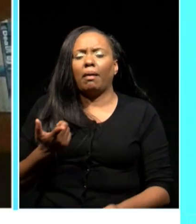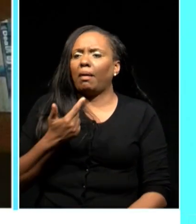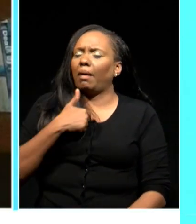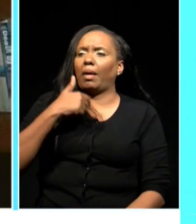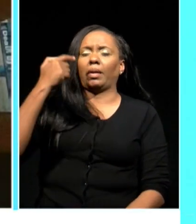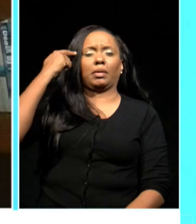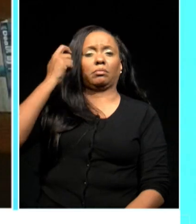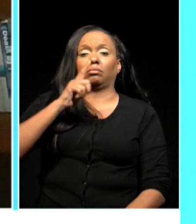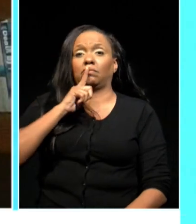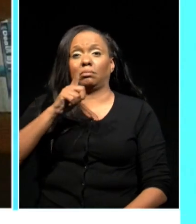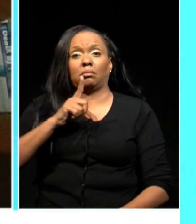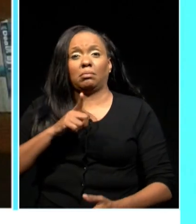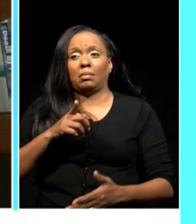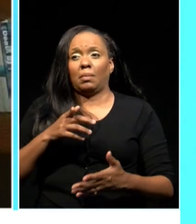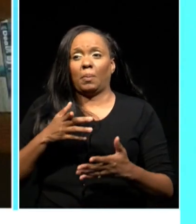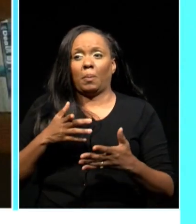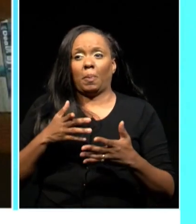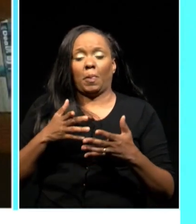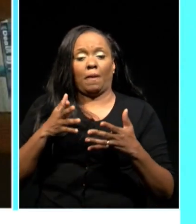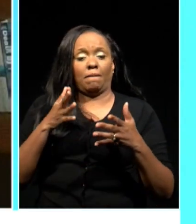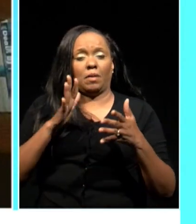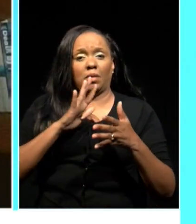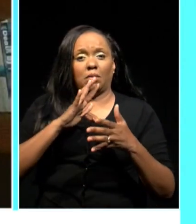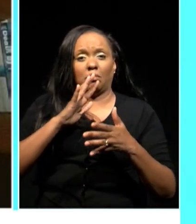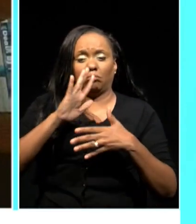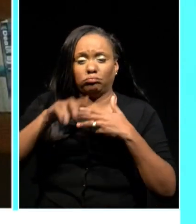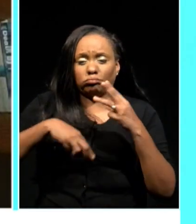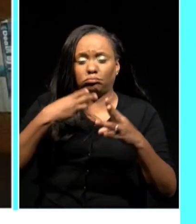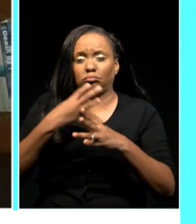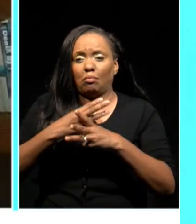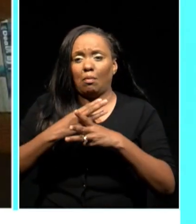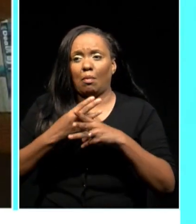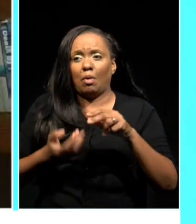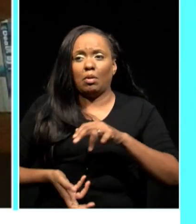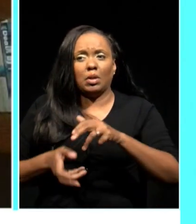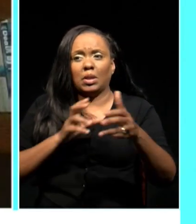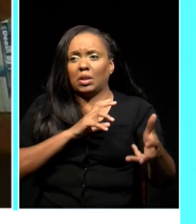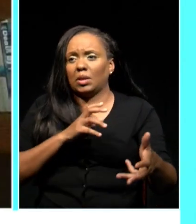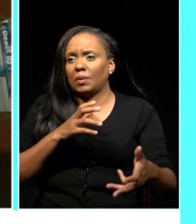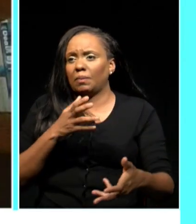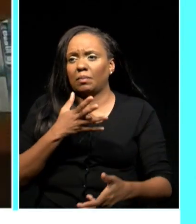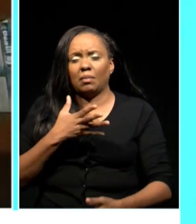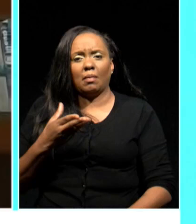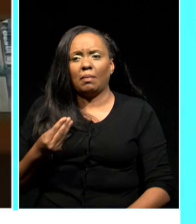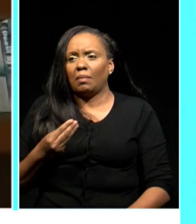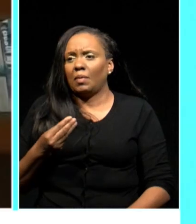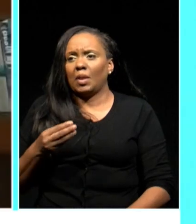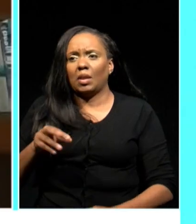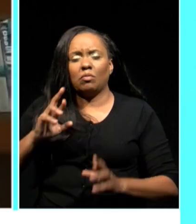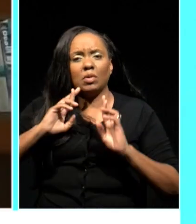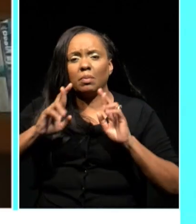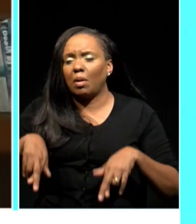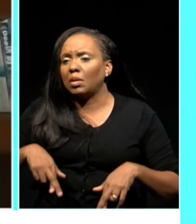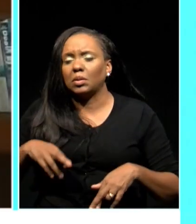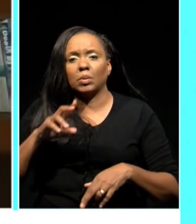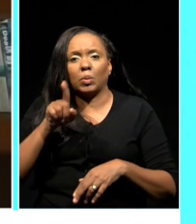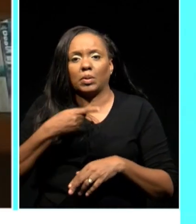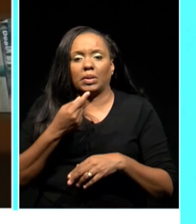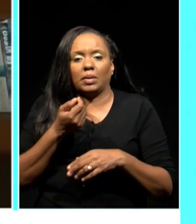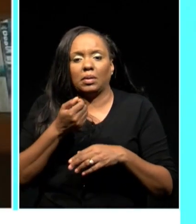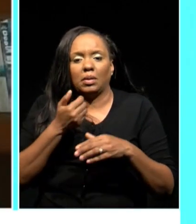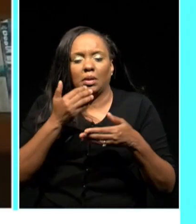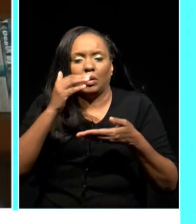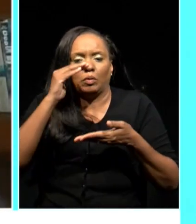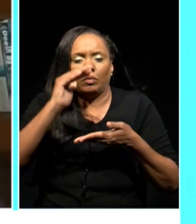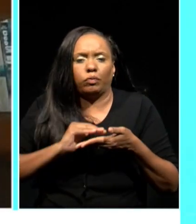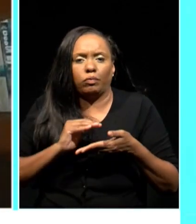they were governing in a global economic crisis, and they responded to they used neoliberal responses only. They abandoned social